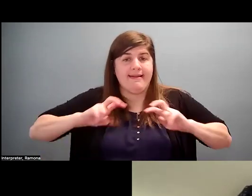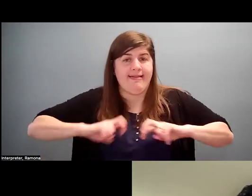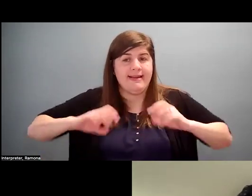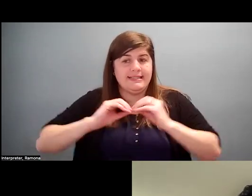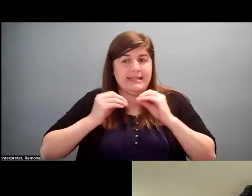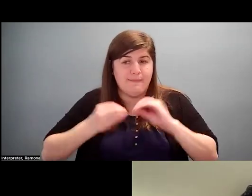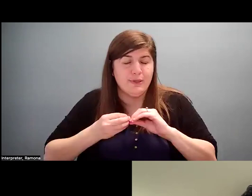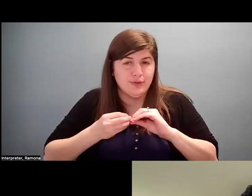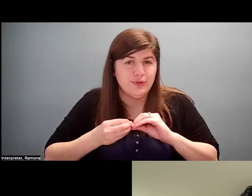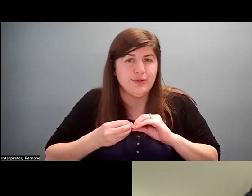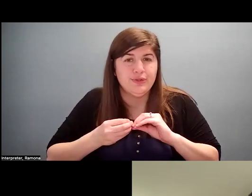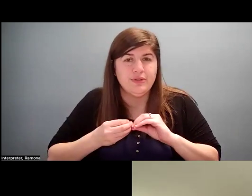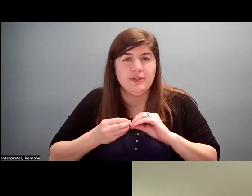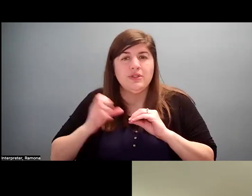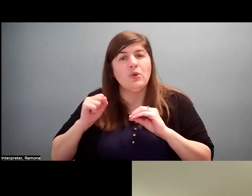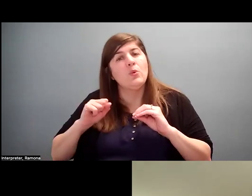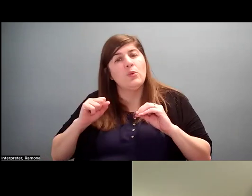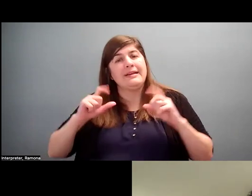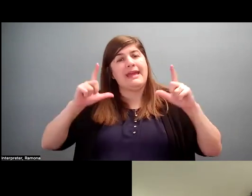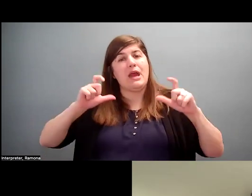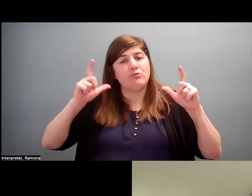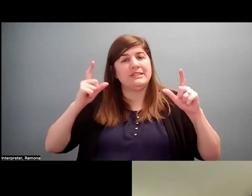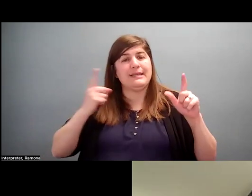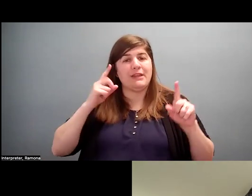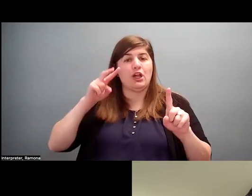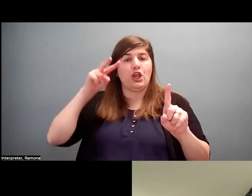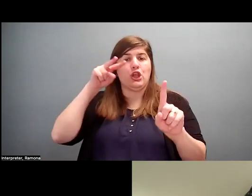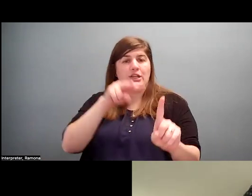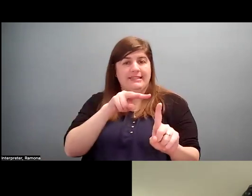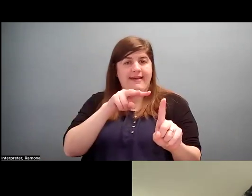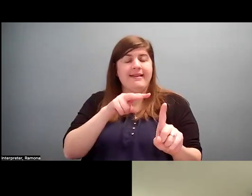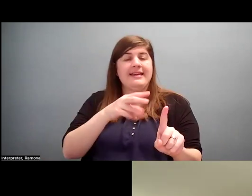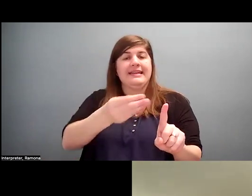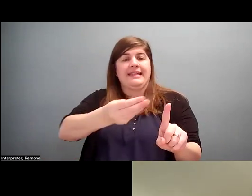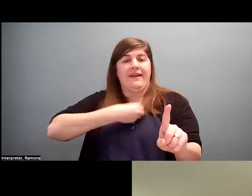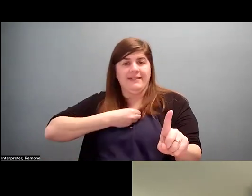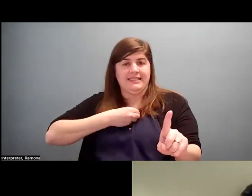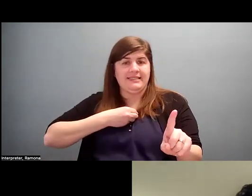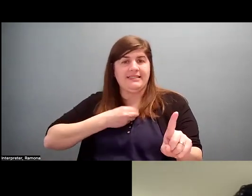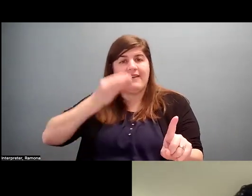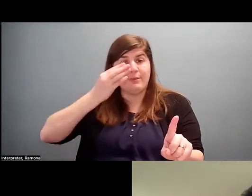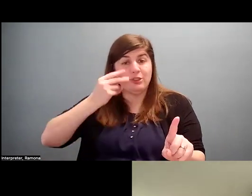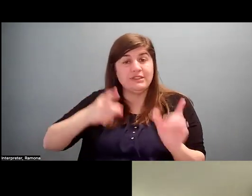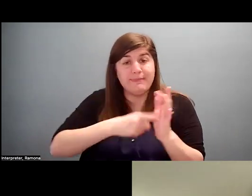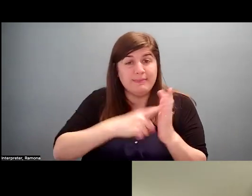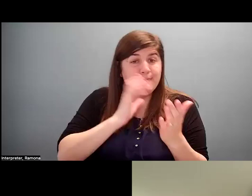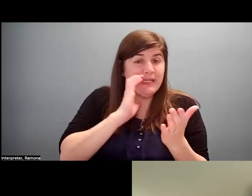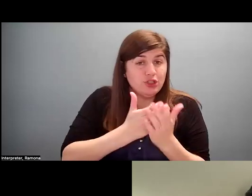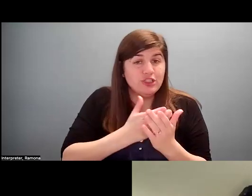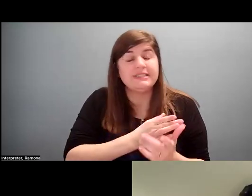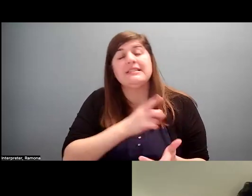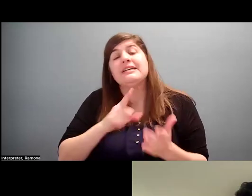term that I was using to explain that we have something that looks at the plasma and then gives us some information. Sometimes it's in pictures, Sometimes it's